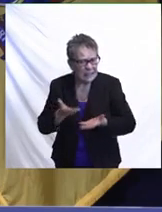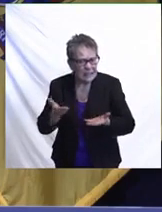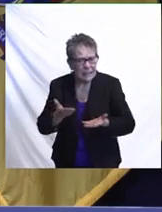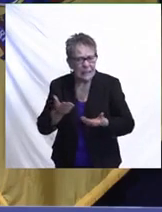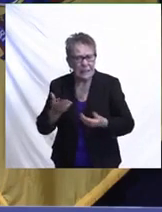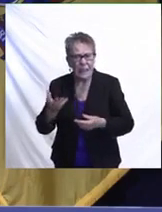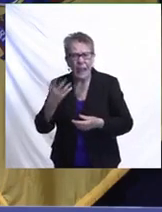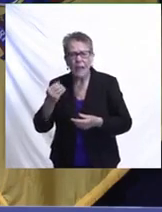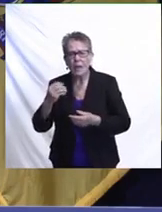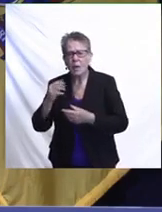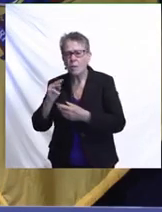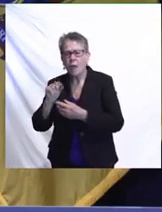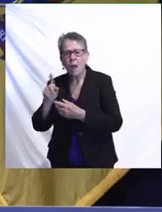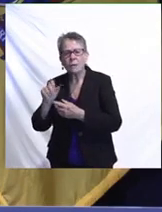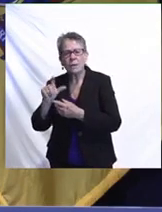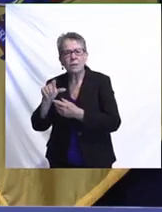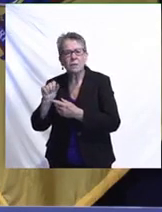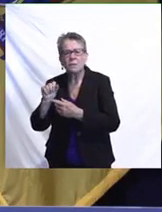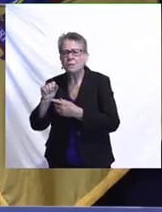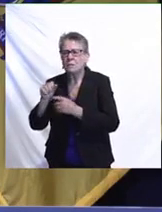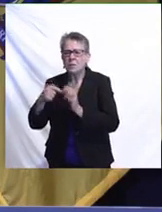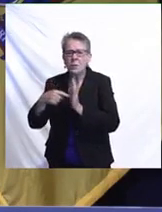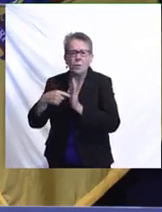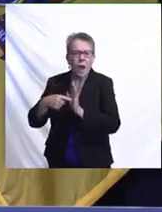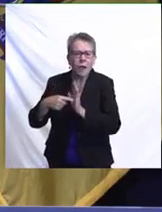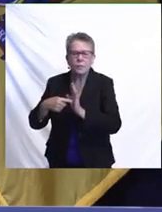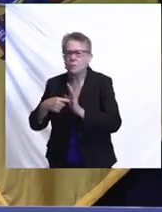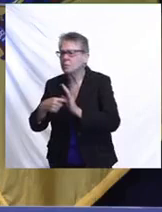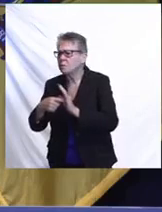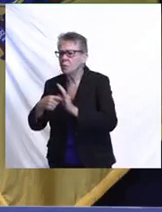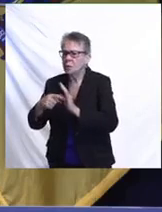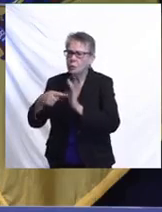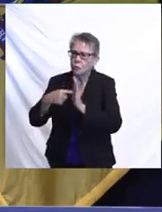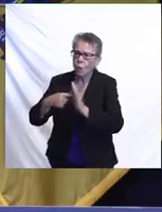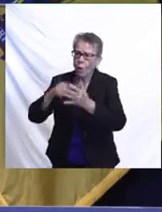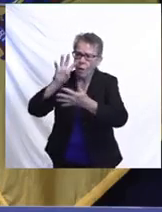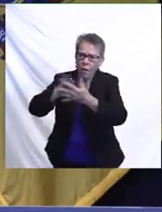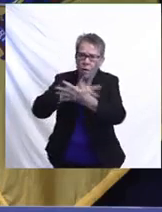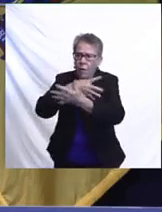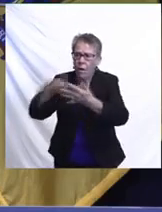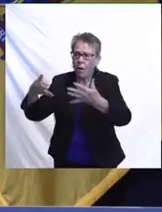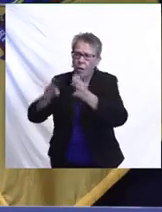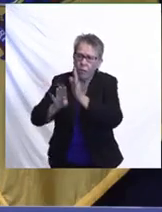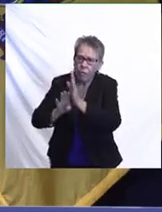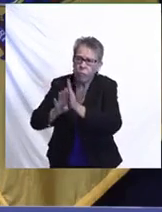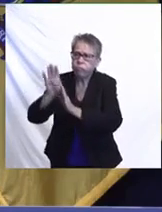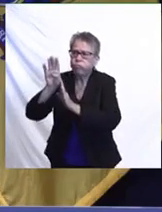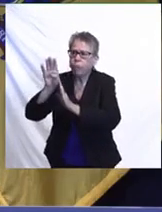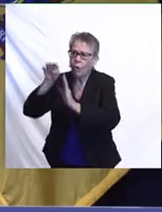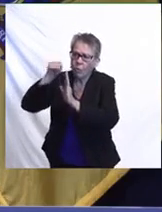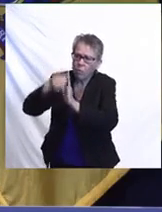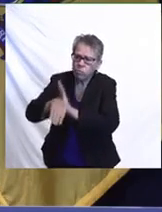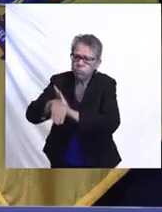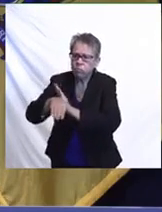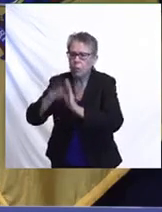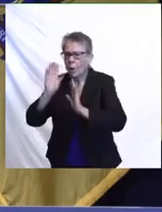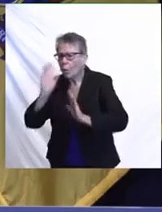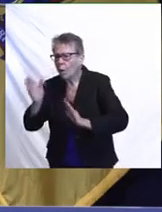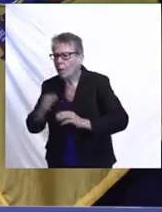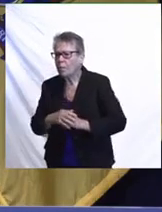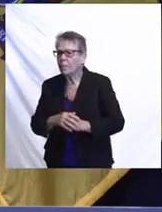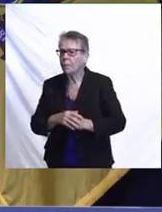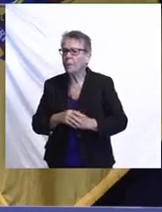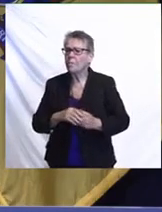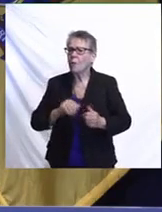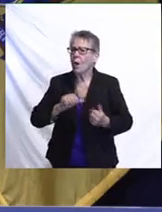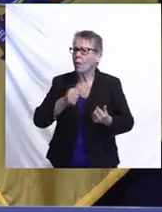potential trajectory of the virus here in New Jersey? And then a second question from David Cruz. Did the